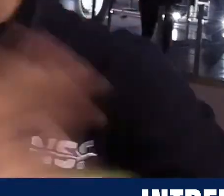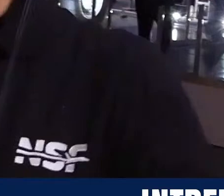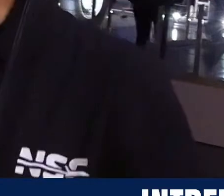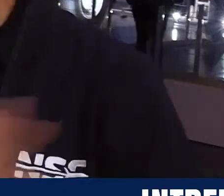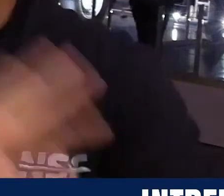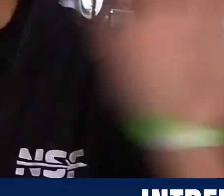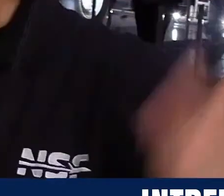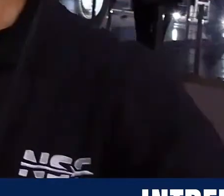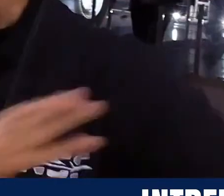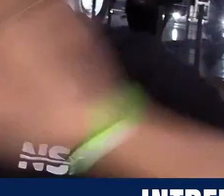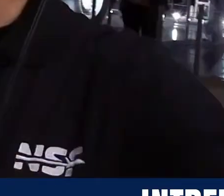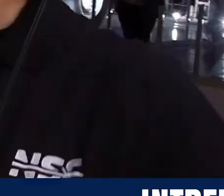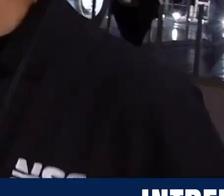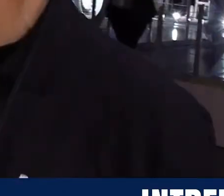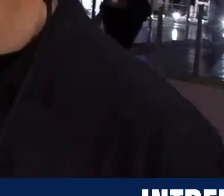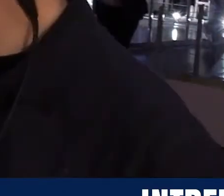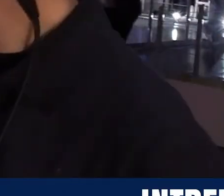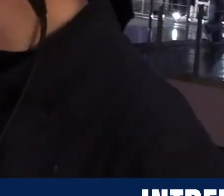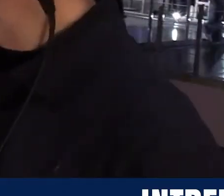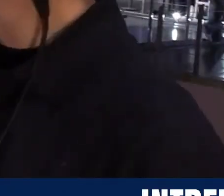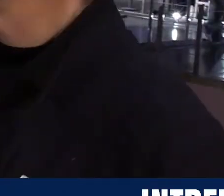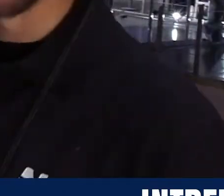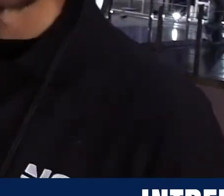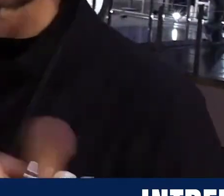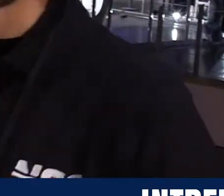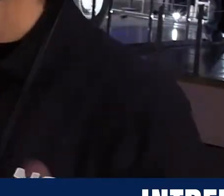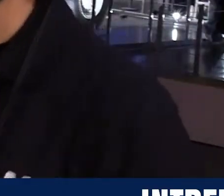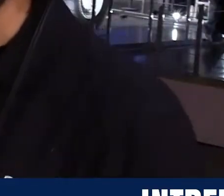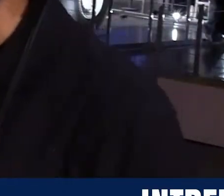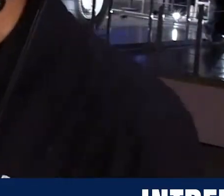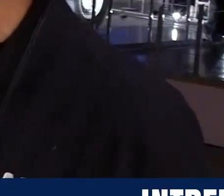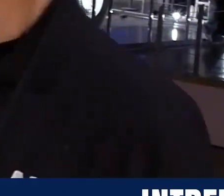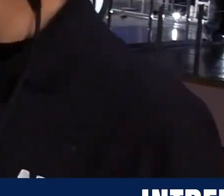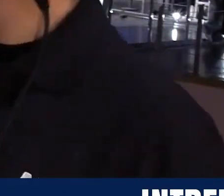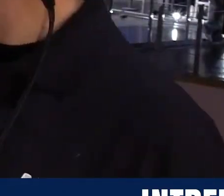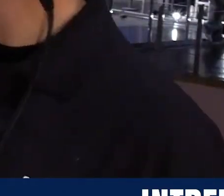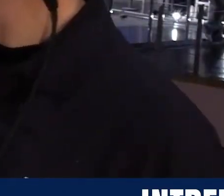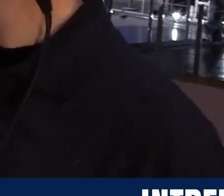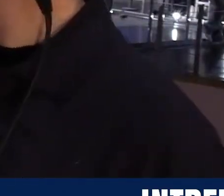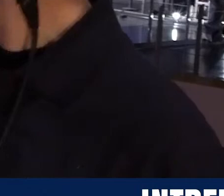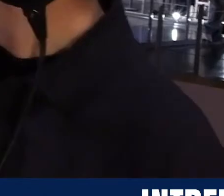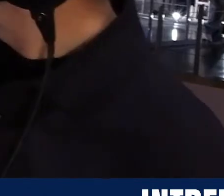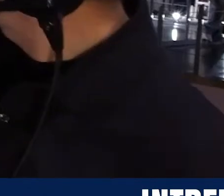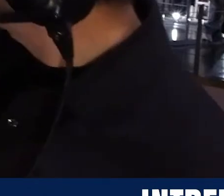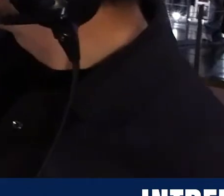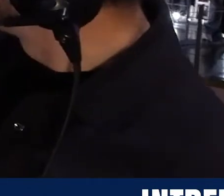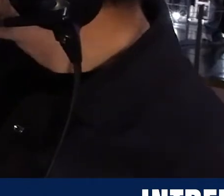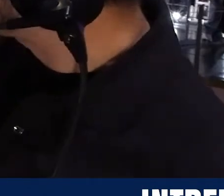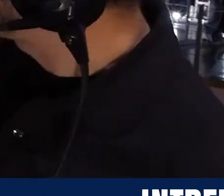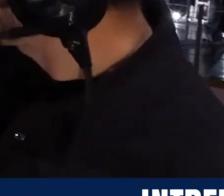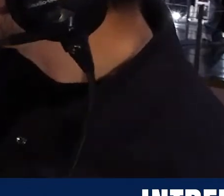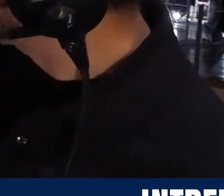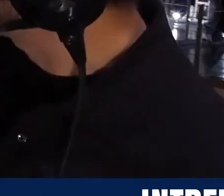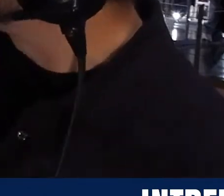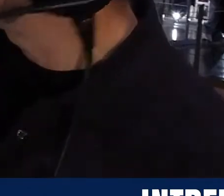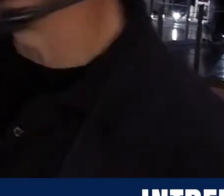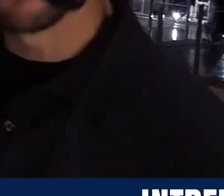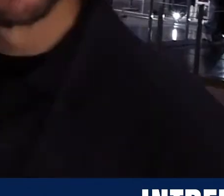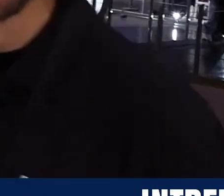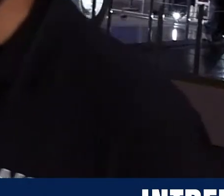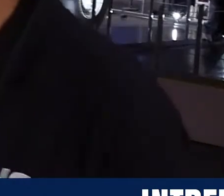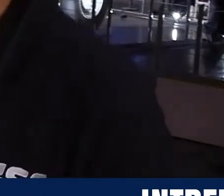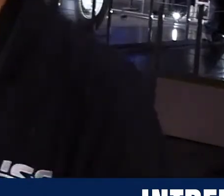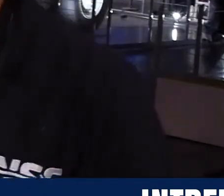Not the engineers diver. and whatever engineers. They'll talk about the diver, but we we just don't want the actually diver to do a backflip. Like just That'd be get them cool. here. Just get, like, they a could do a kiddie pool. backflip off the side of the Off